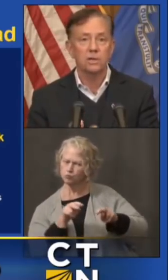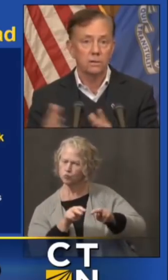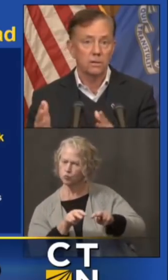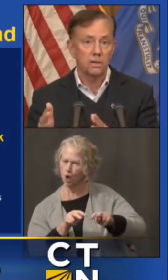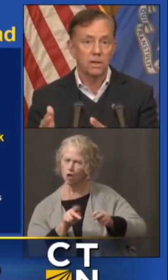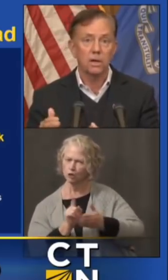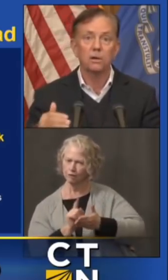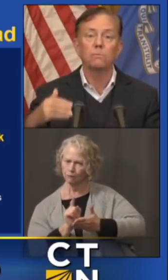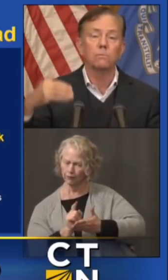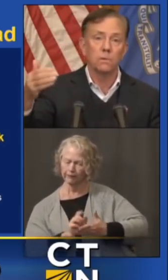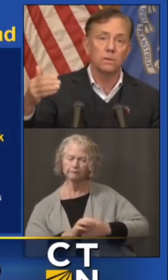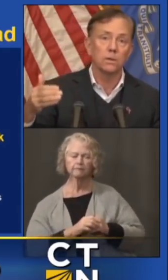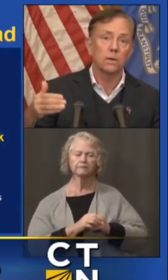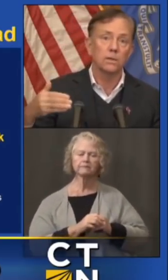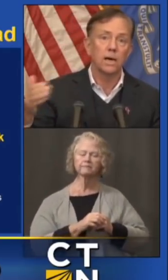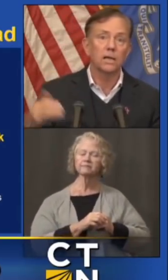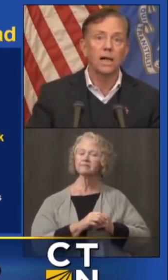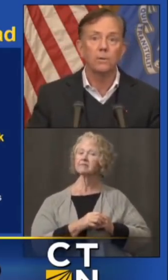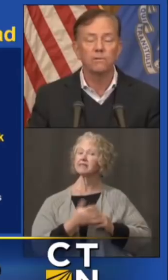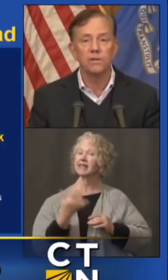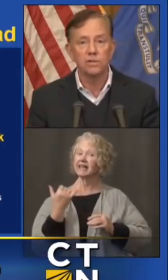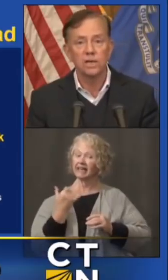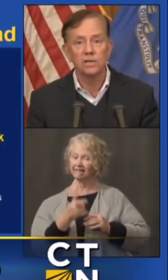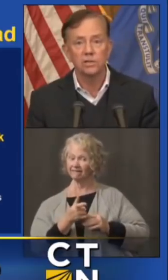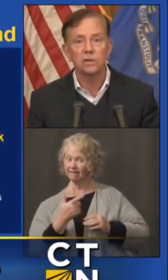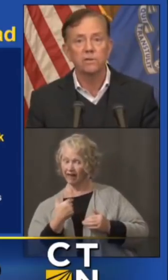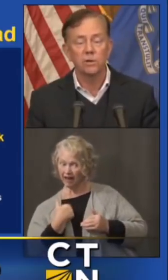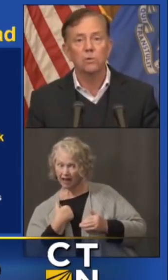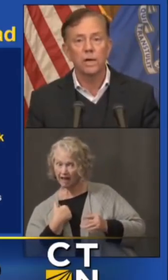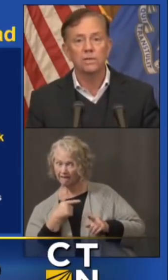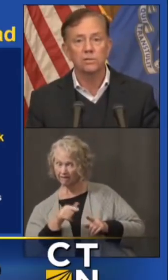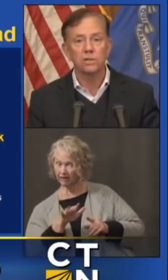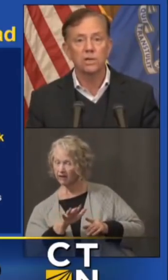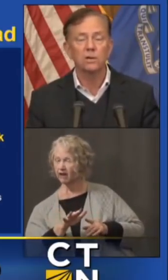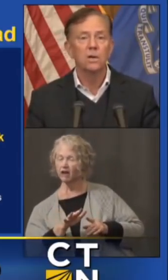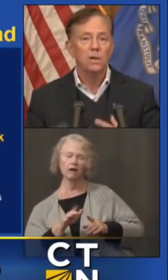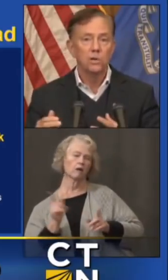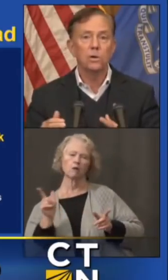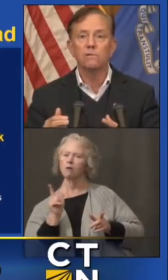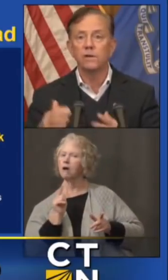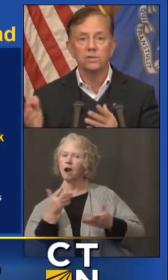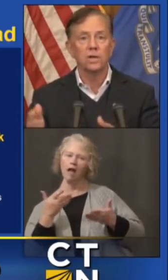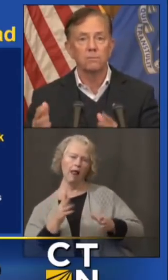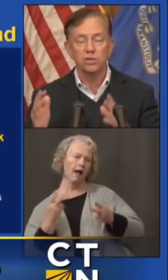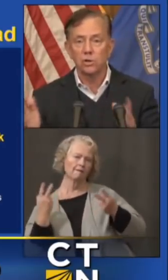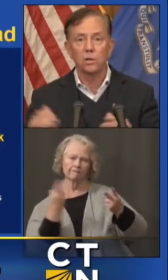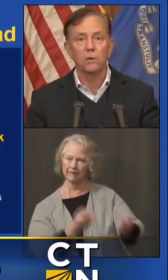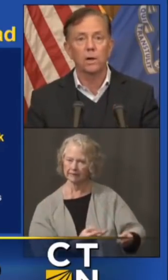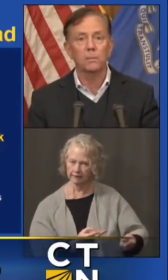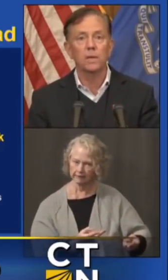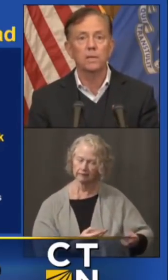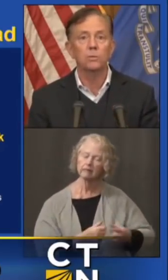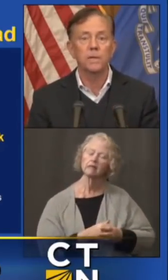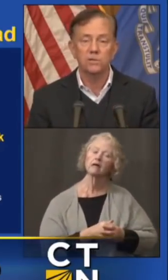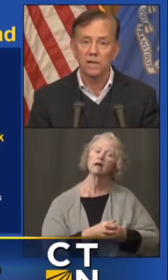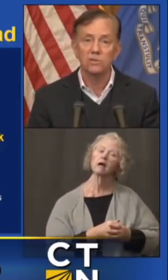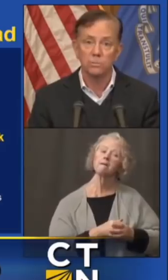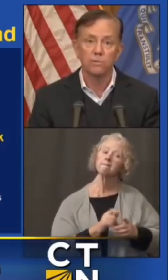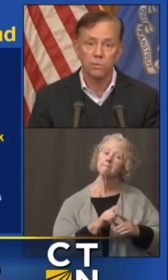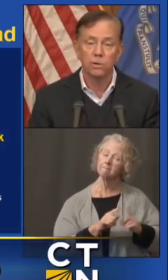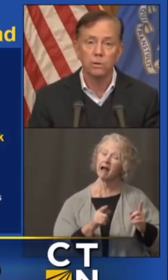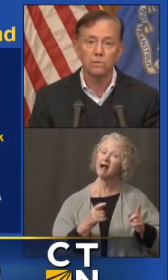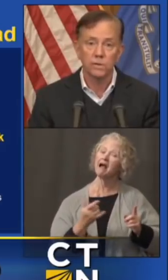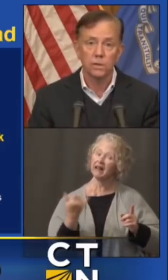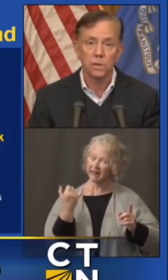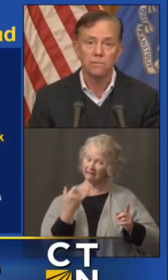cases, they're not allowing visitation. If there are no cases there, you could visit. I would strongly recommend that you be tested